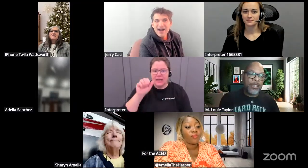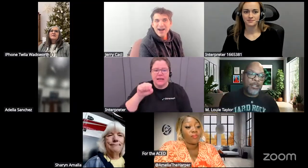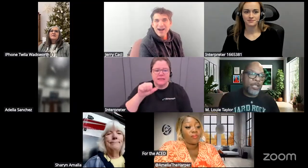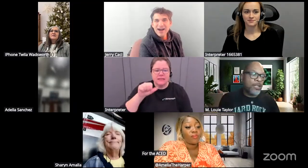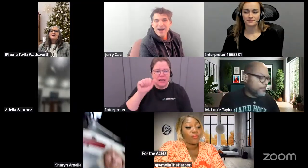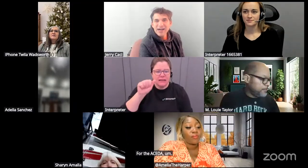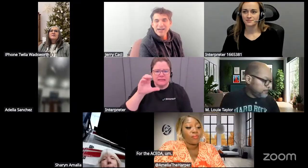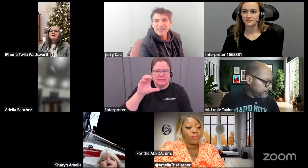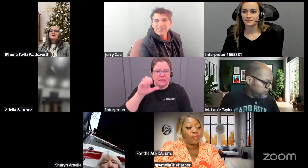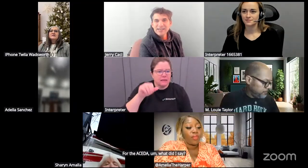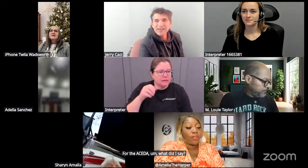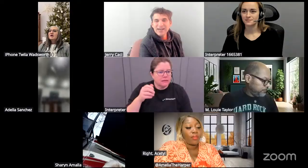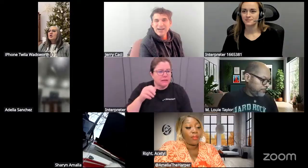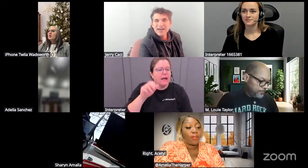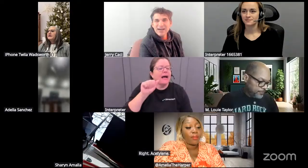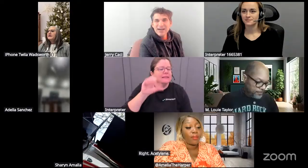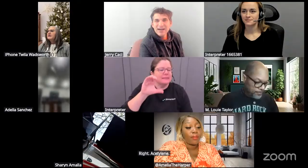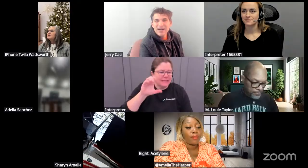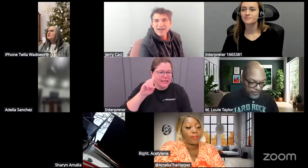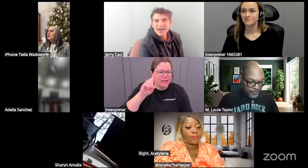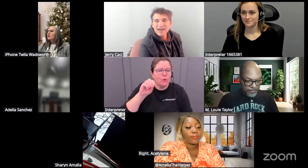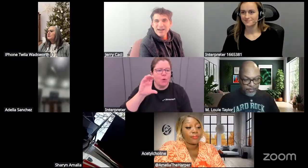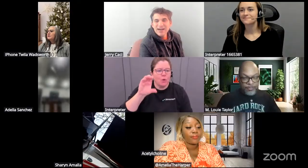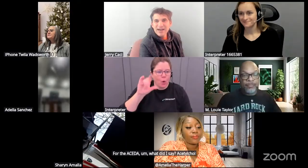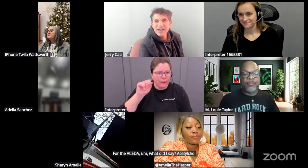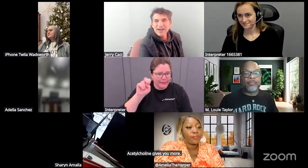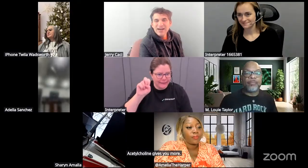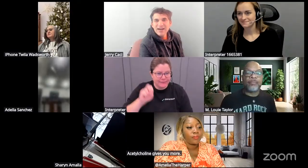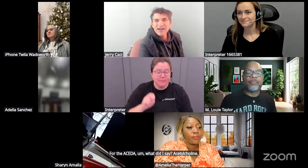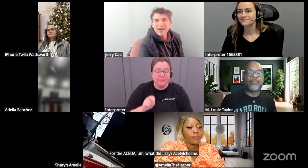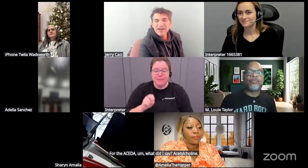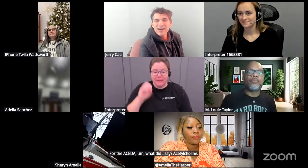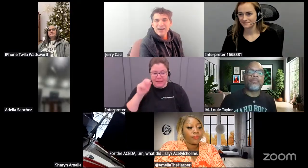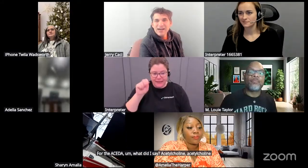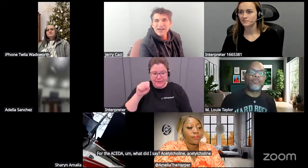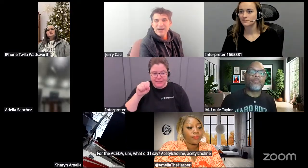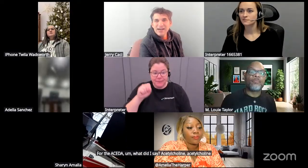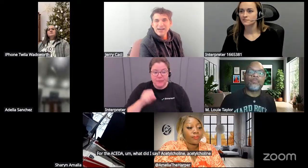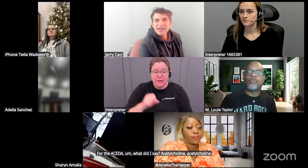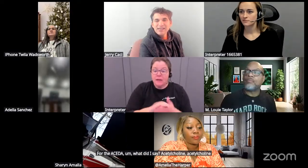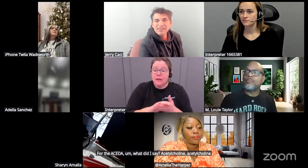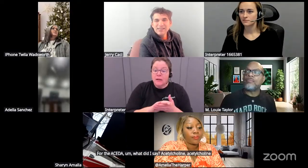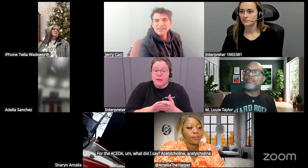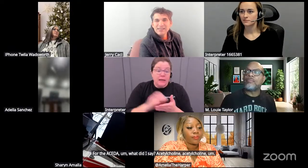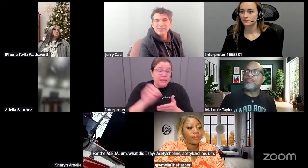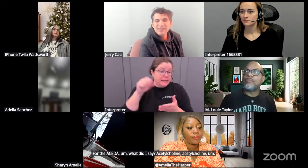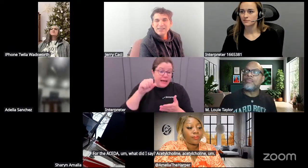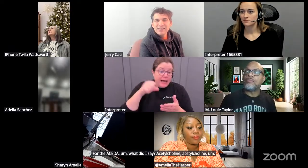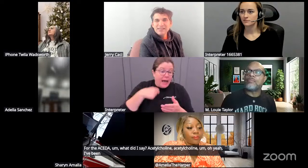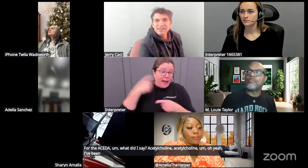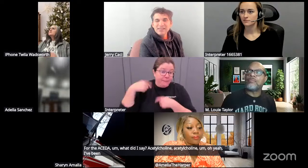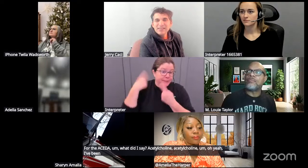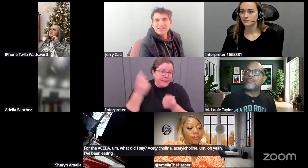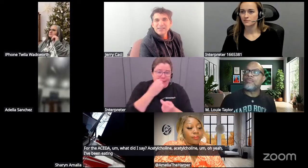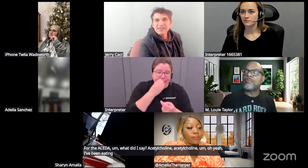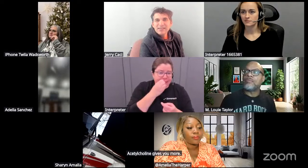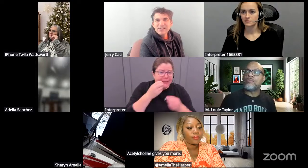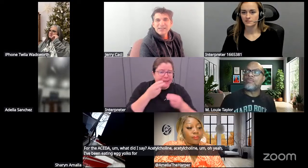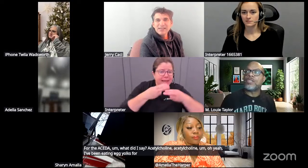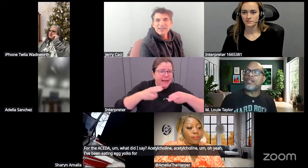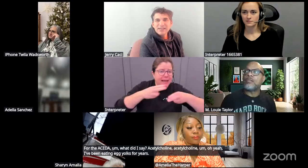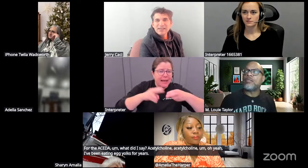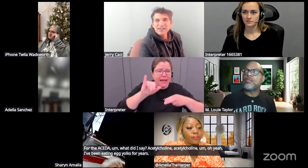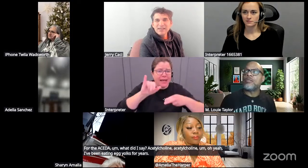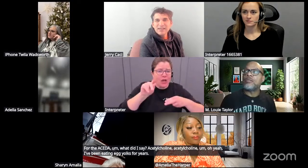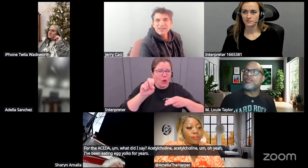what did I say? Acetylcholine. Acetylcholine gives you more. Acetylcholine. Yeah, oh yeah, I've been eating egg yolks for years